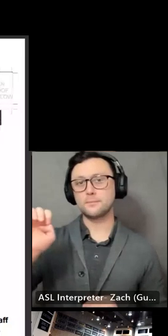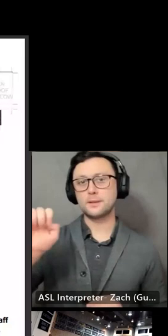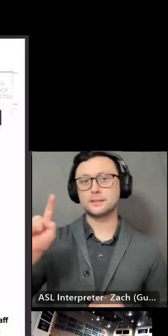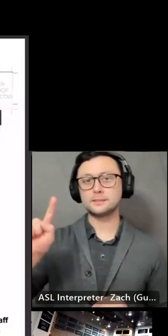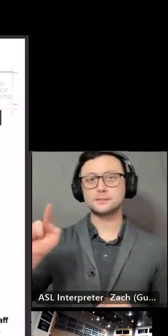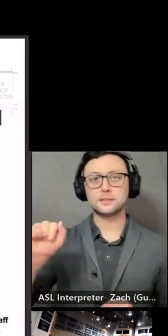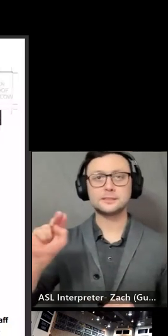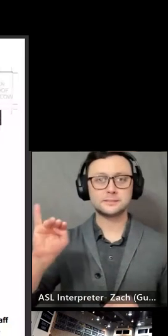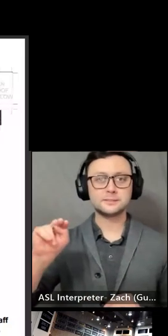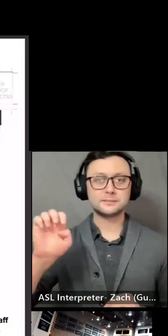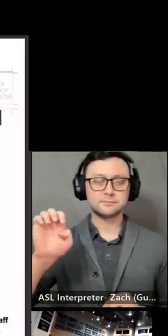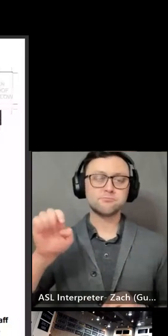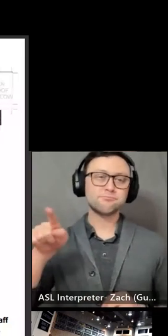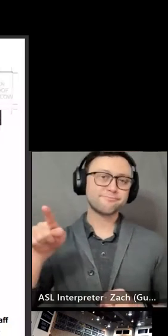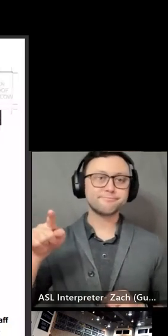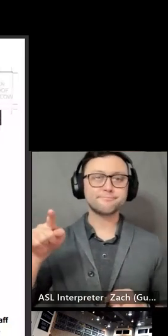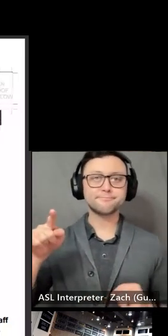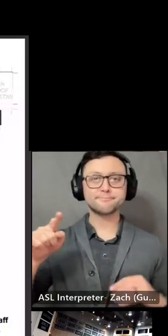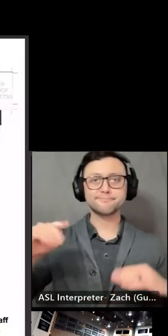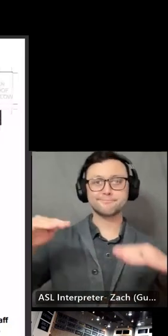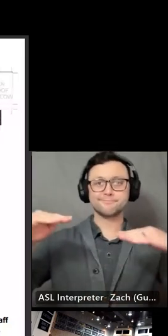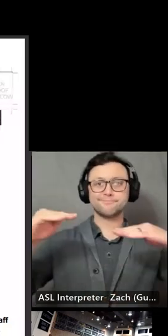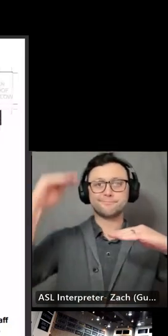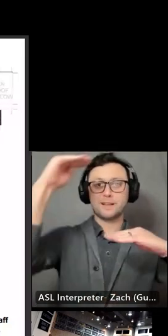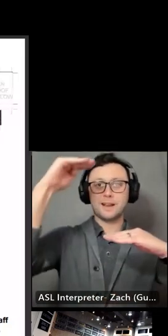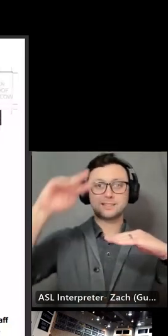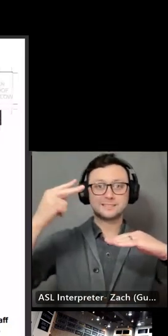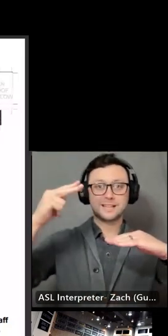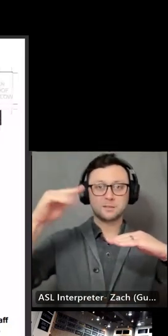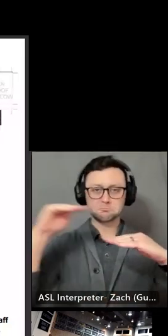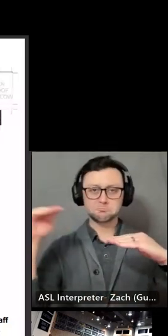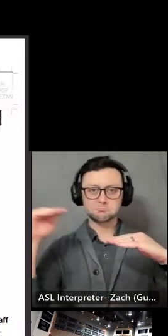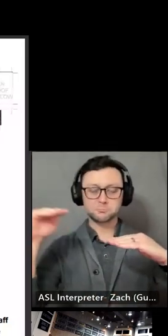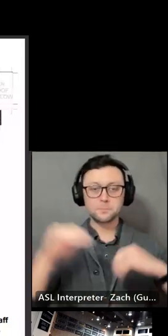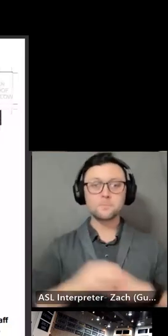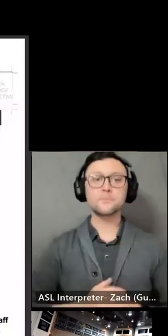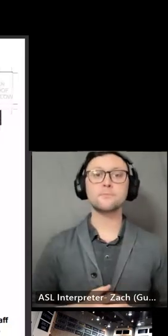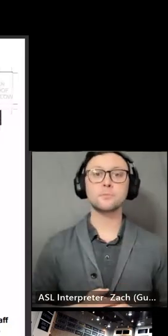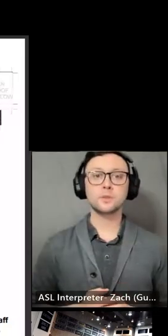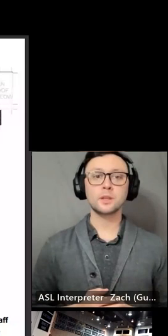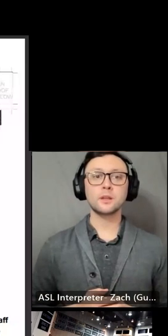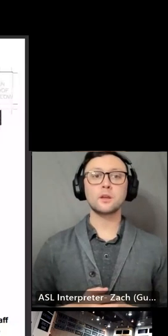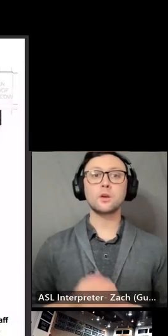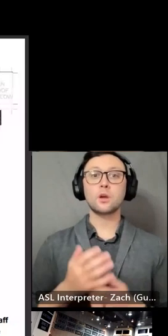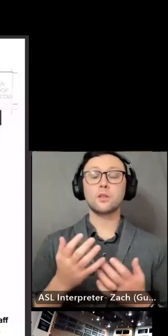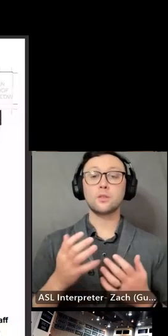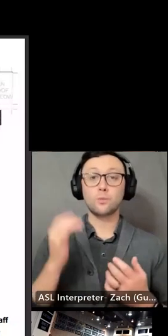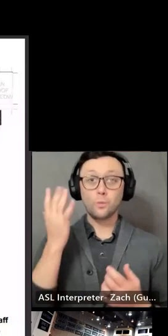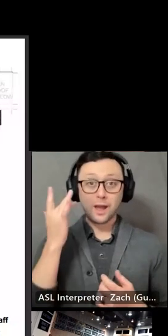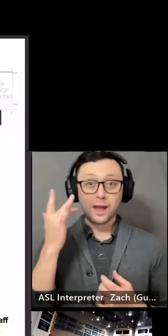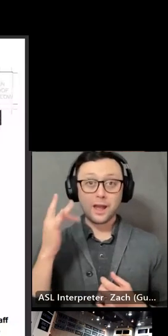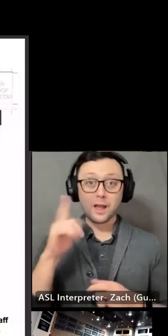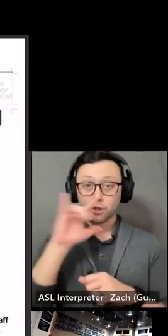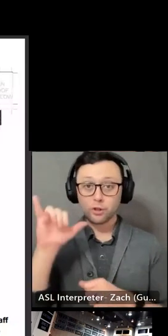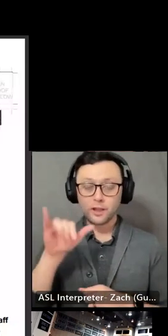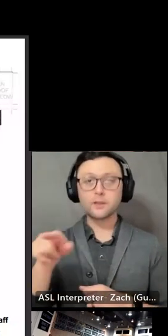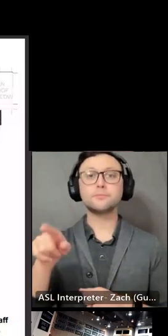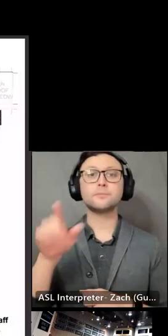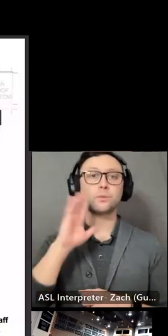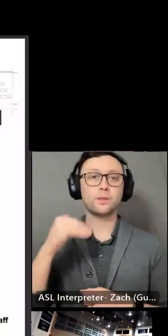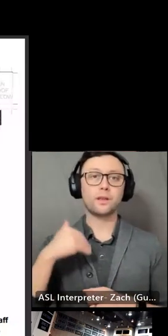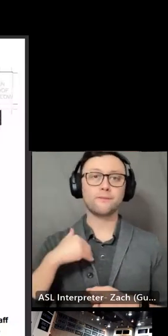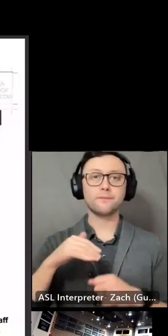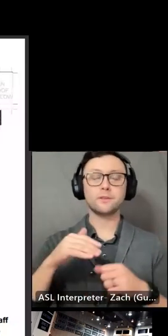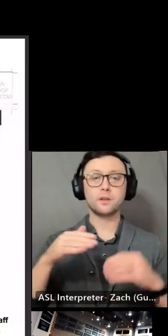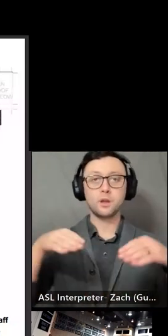So those are about 30 feet ceilings in order to accommodate the height of buses as well as our charging infrastructure, which I'll talk about a